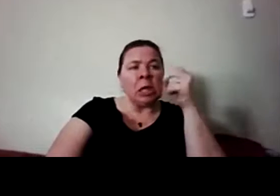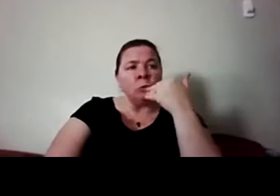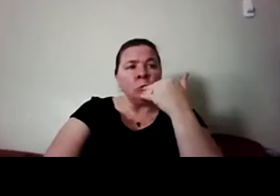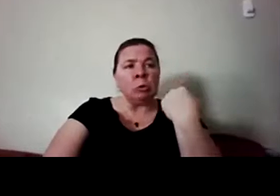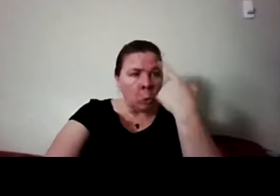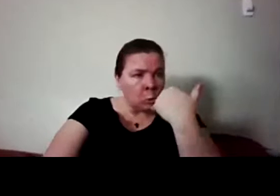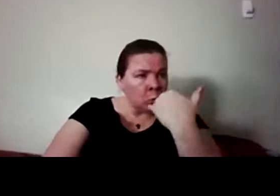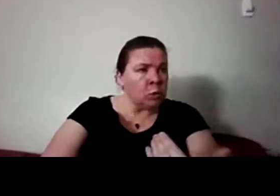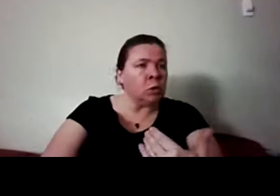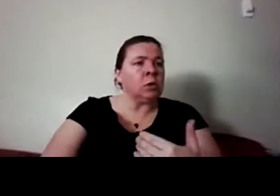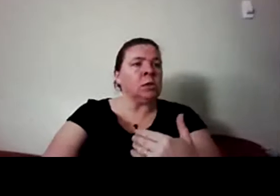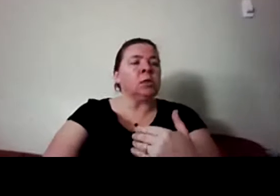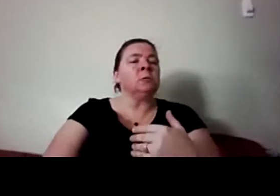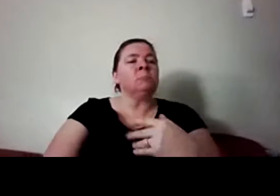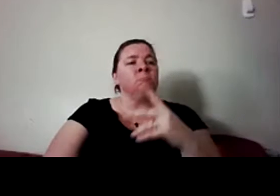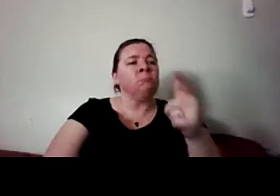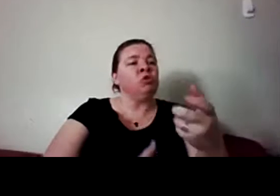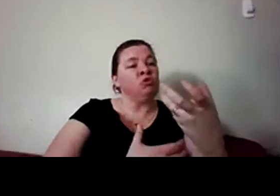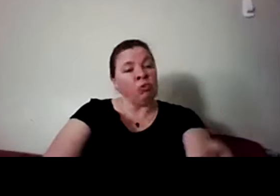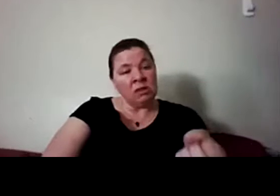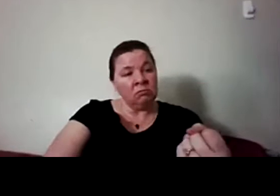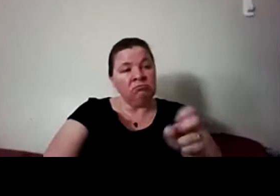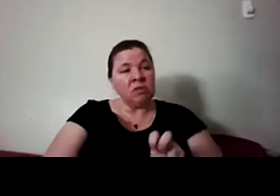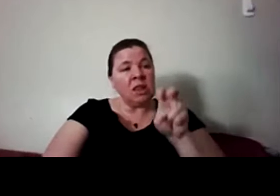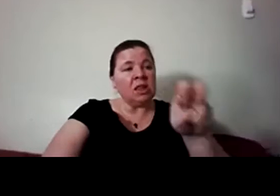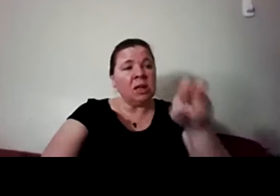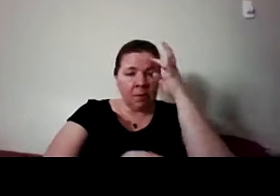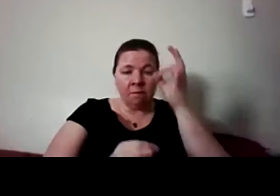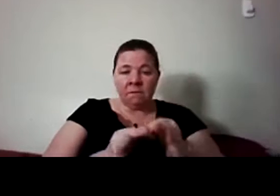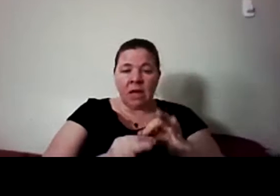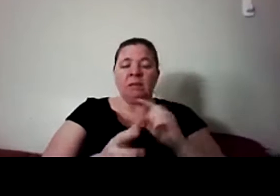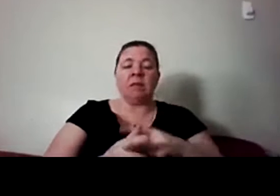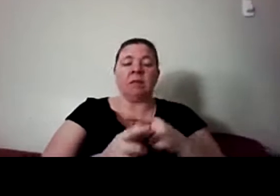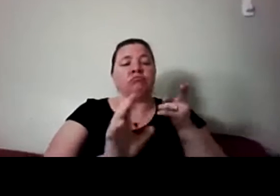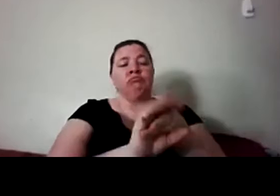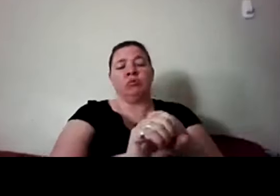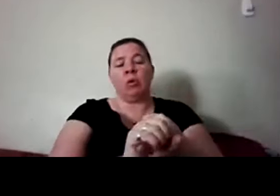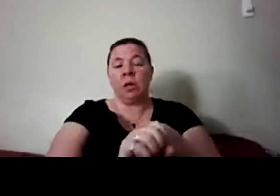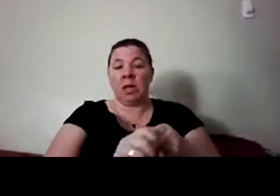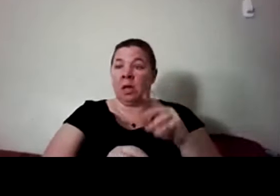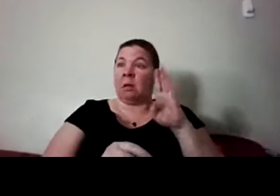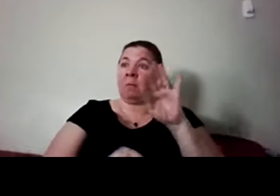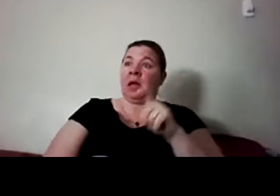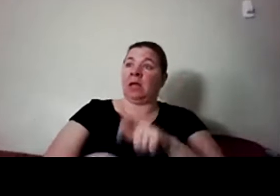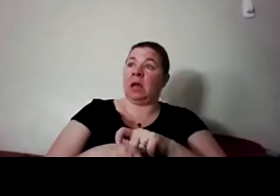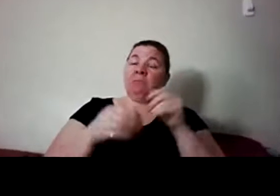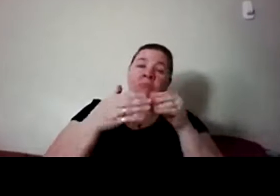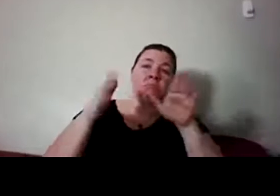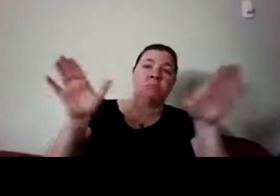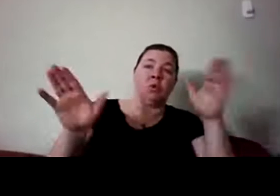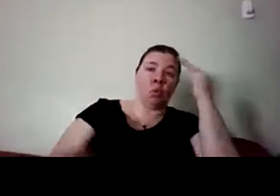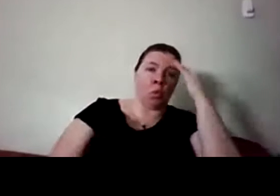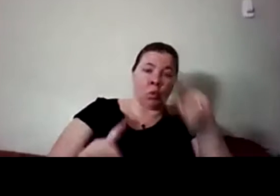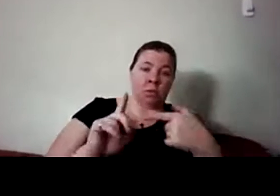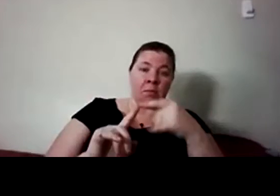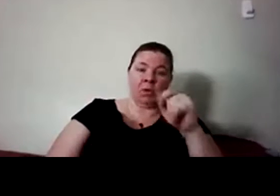good. You take that leap of faith and you jump in. By the time the public knows about it, you are in